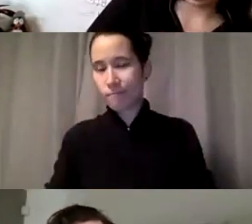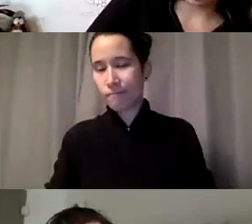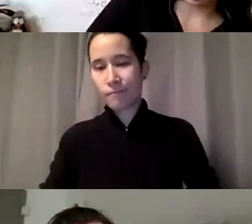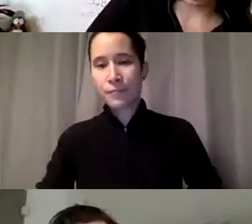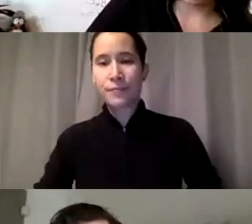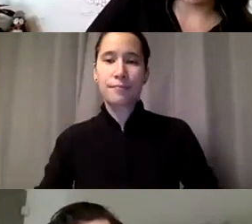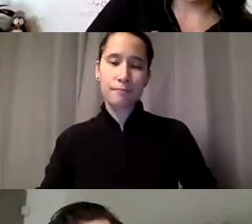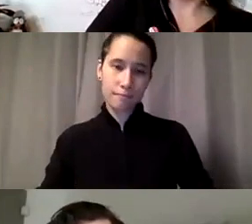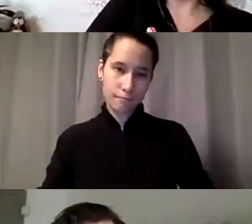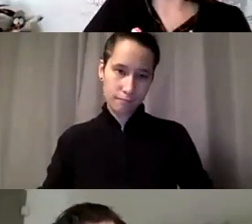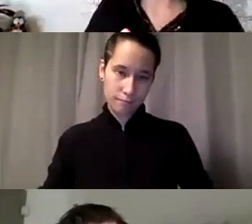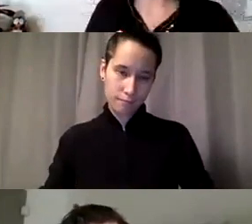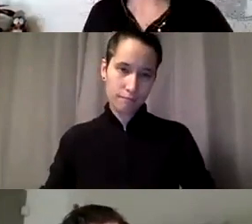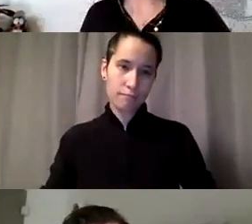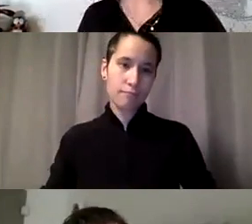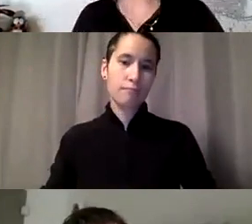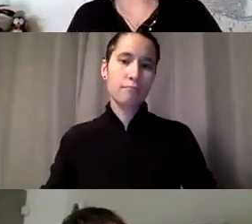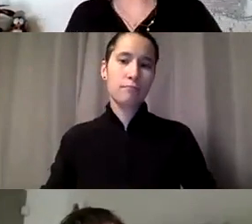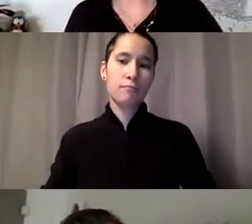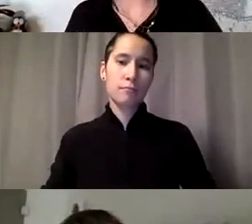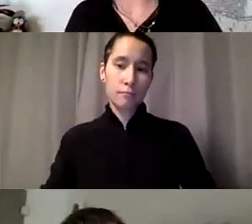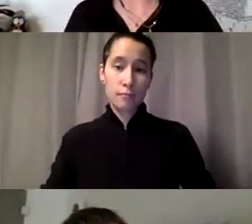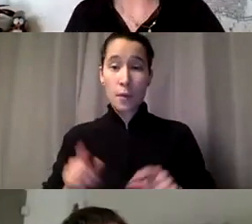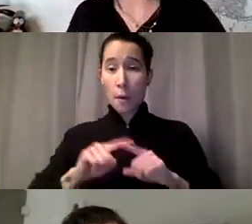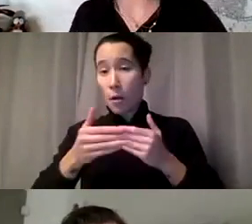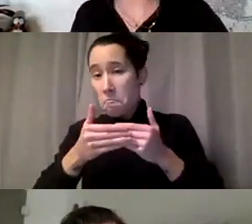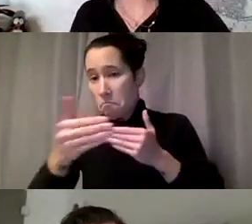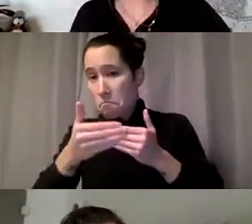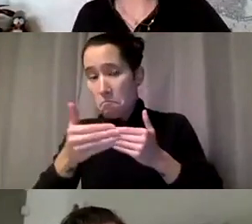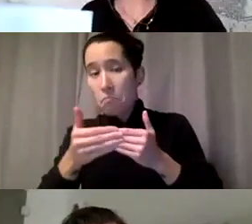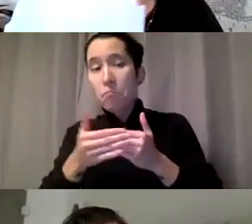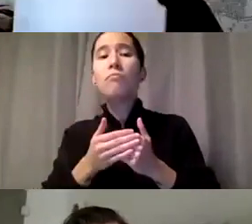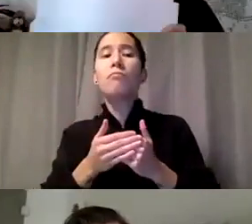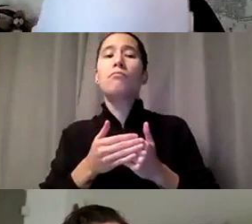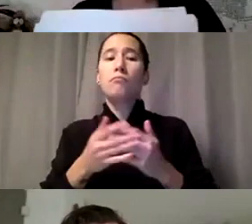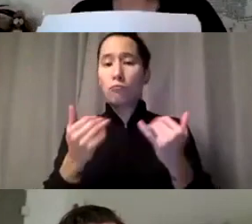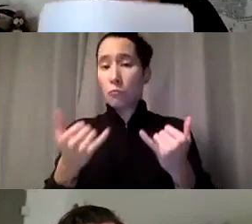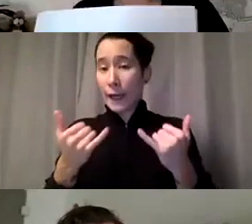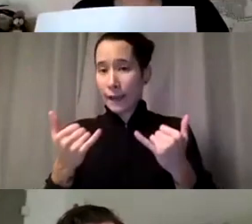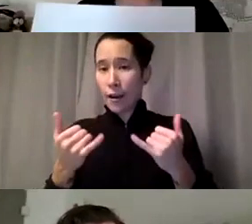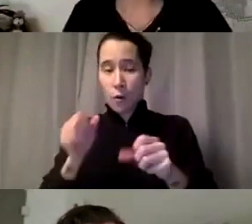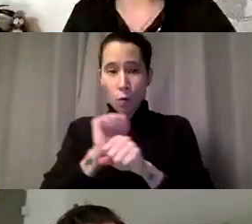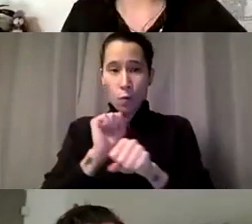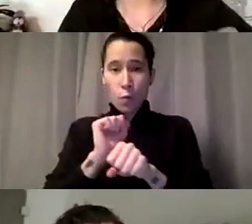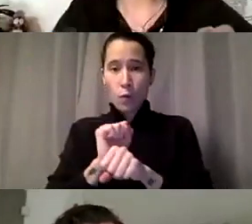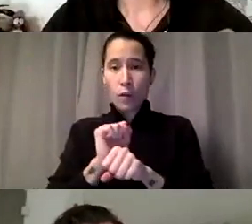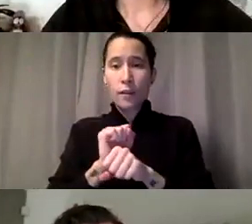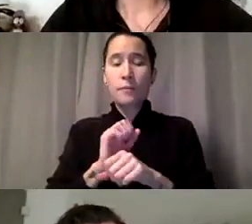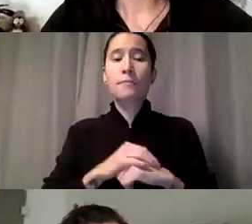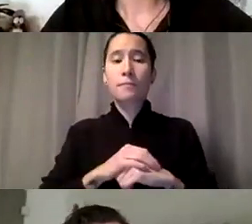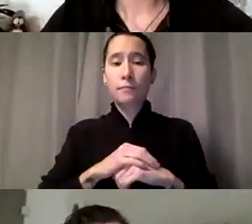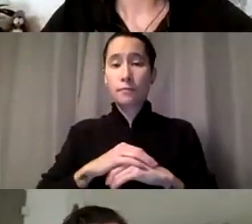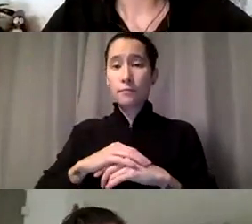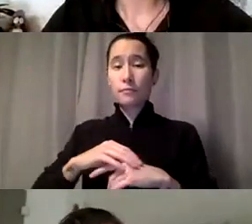What we are working on in the short term now is that when we come out of the restrictions that we're